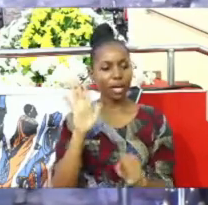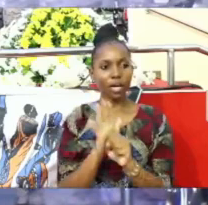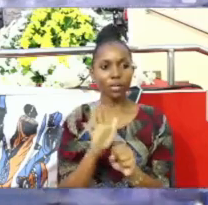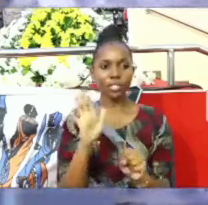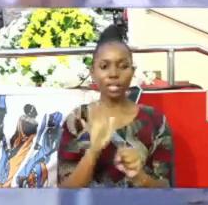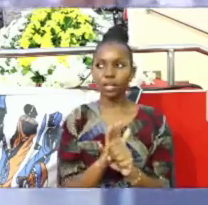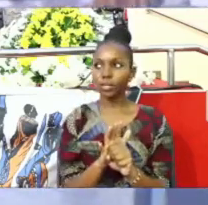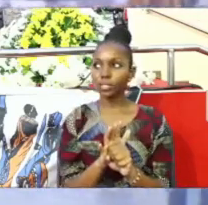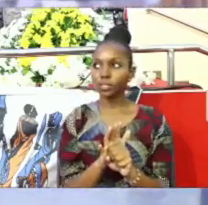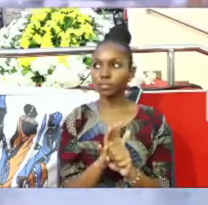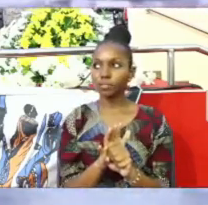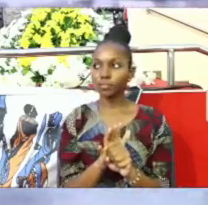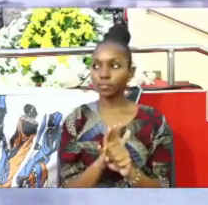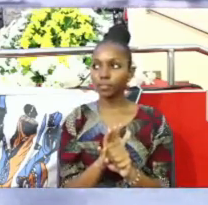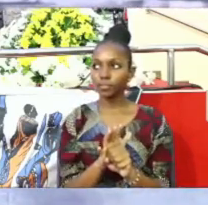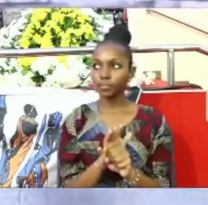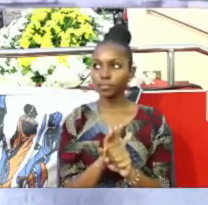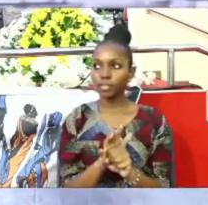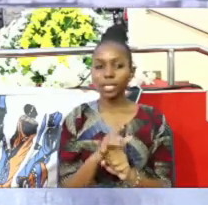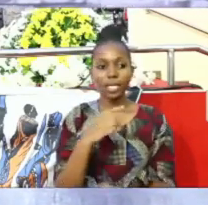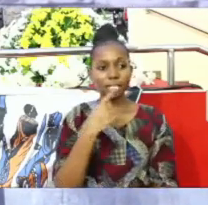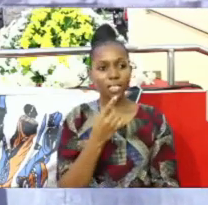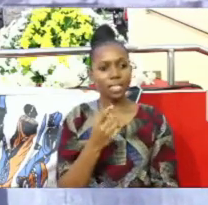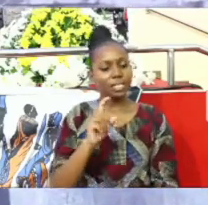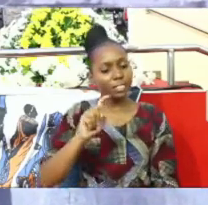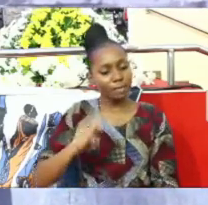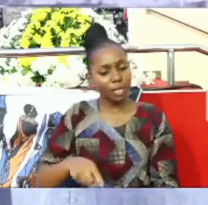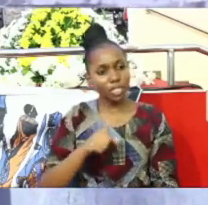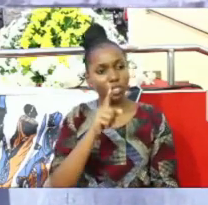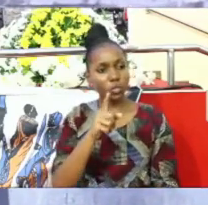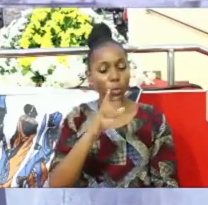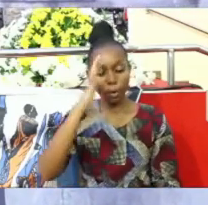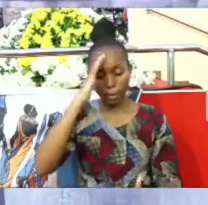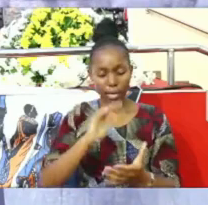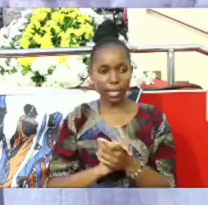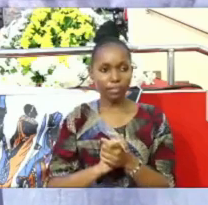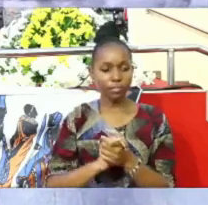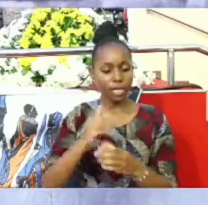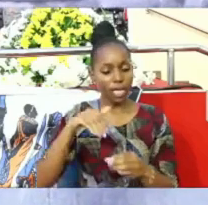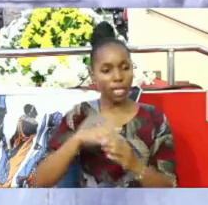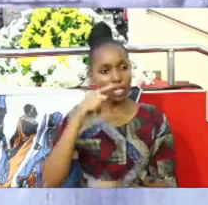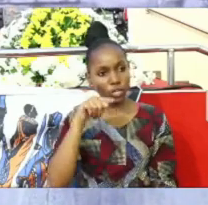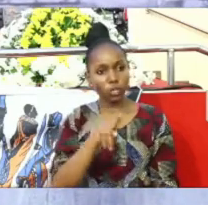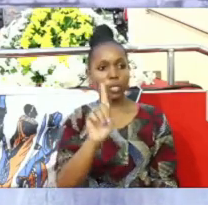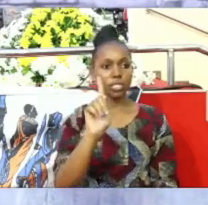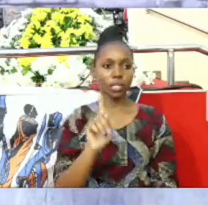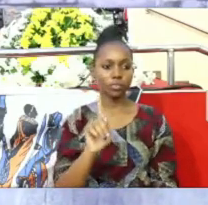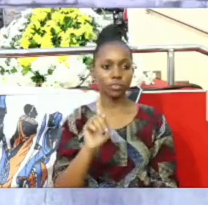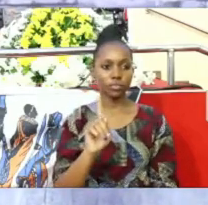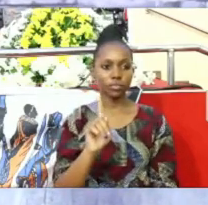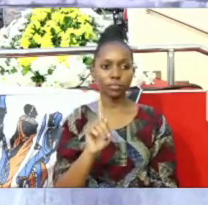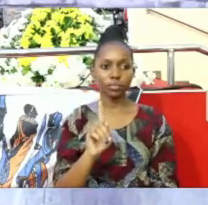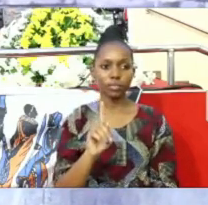said you got to believe in yourself. Ya kwamba lazima ujiamini. He said you got to be specific to God. Ya kwamba lazima uamini